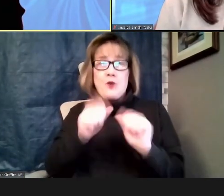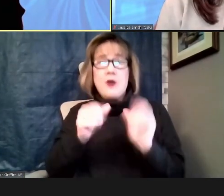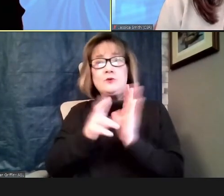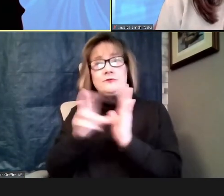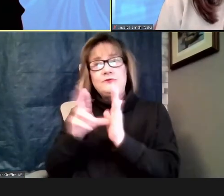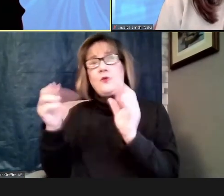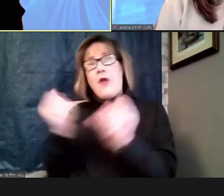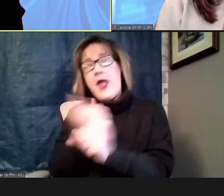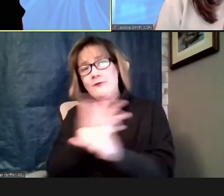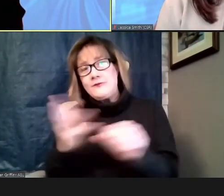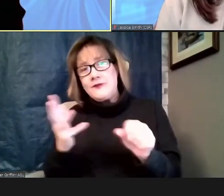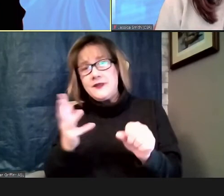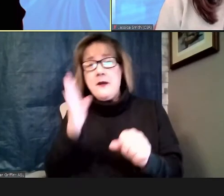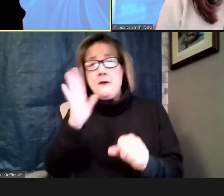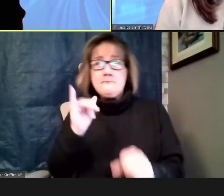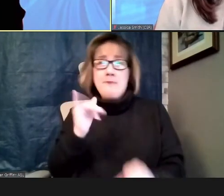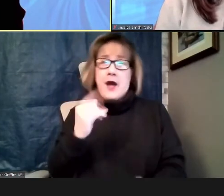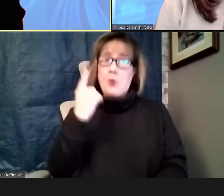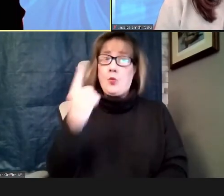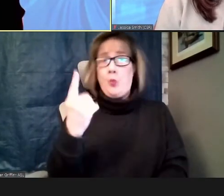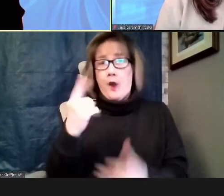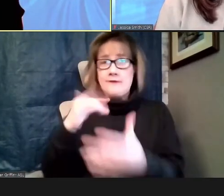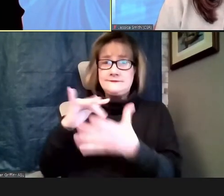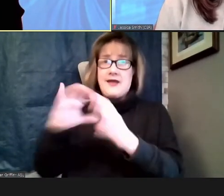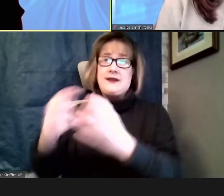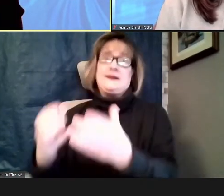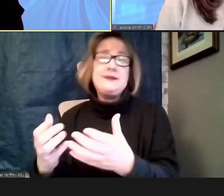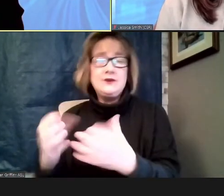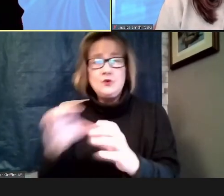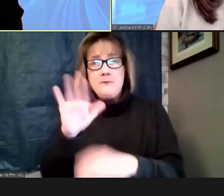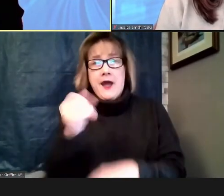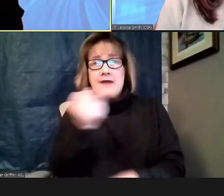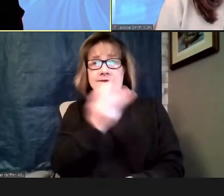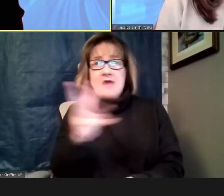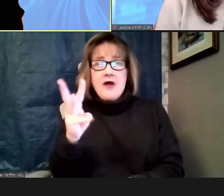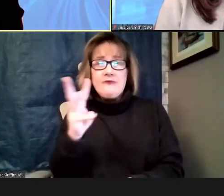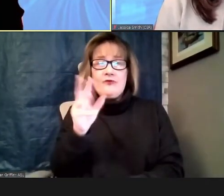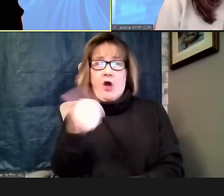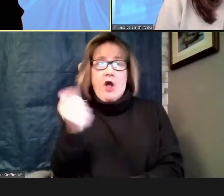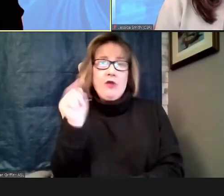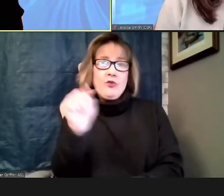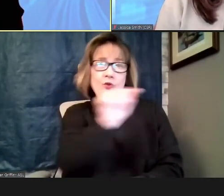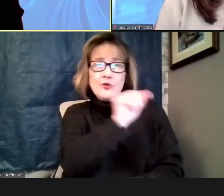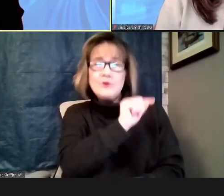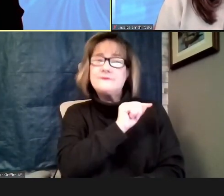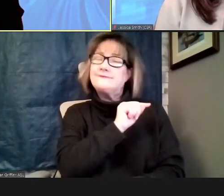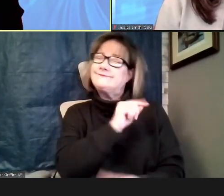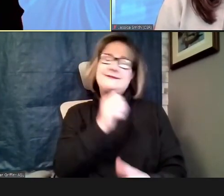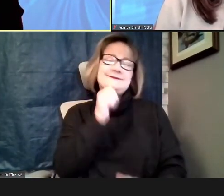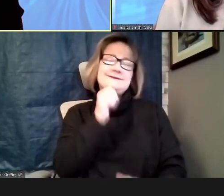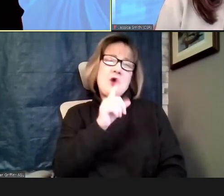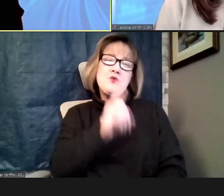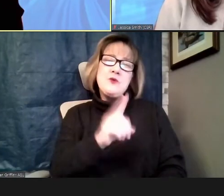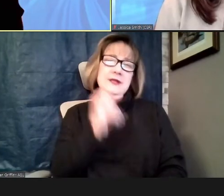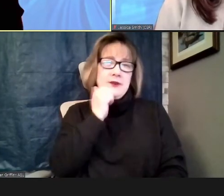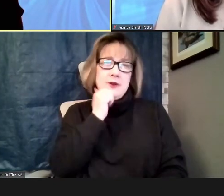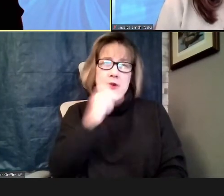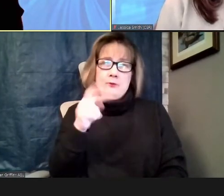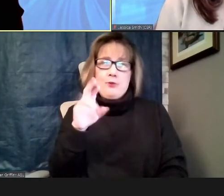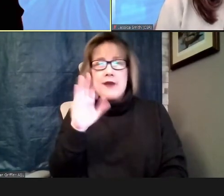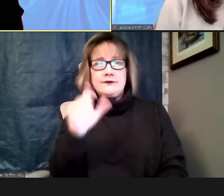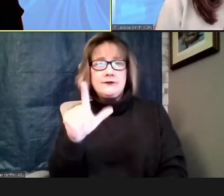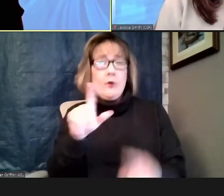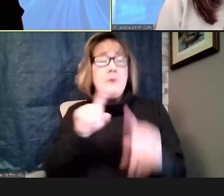everything by one study section and doing it by several others wouldn't be practical, but it also